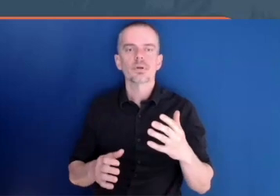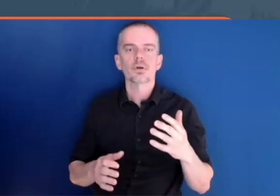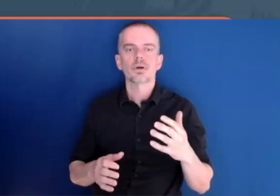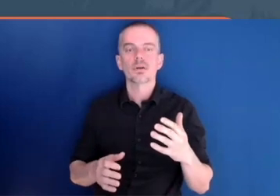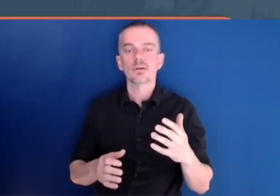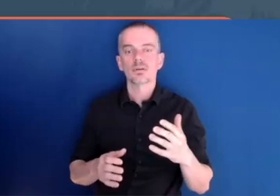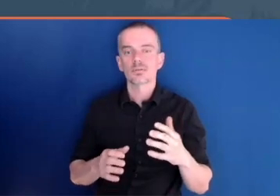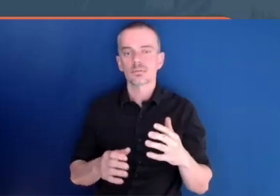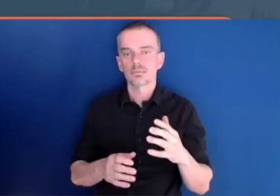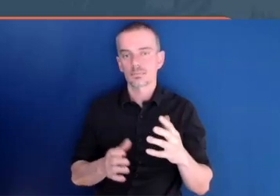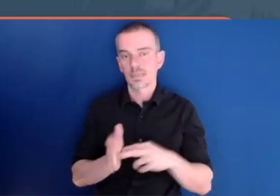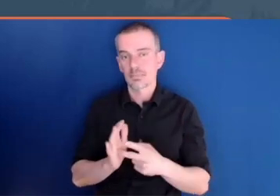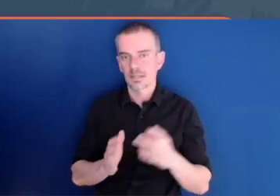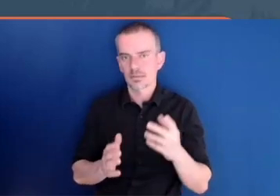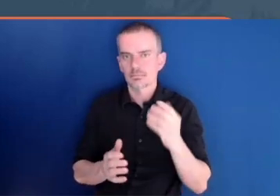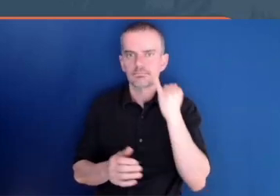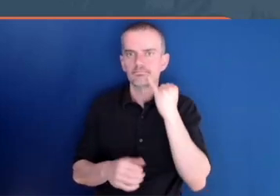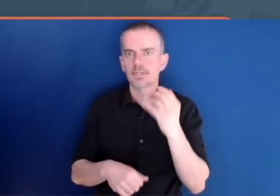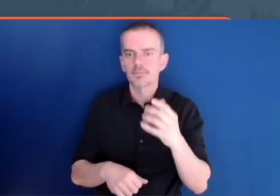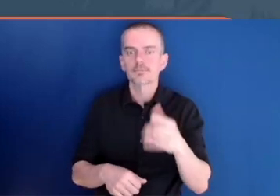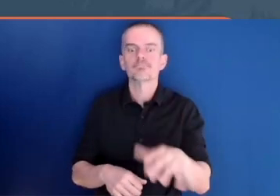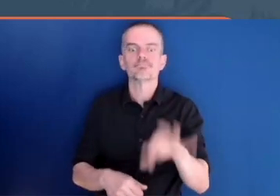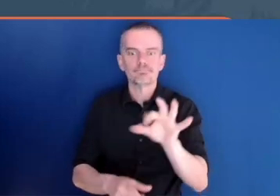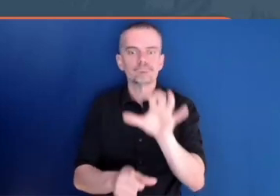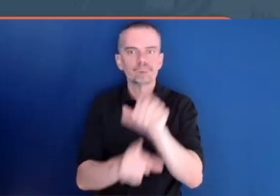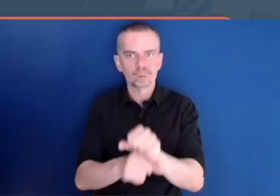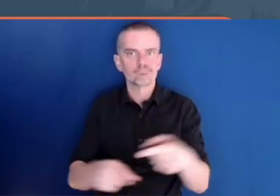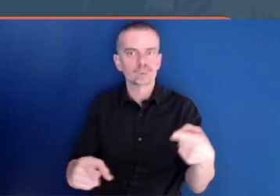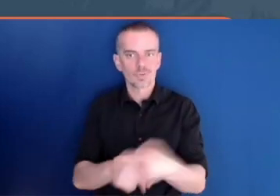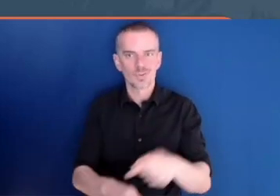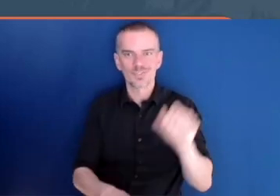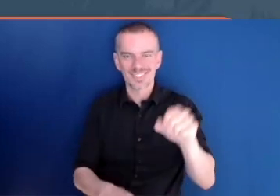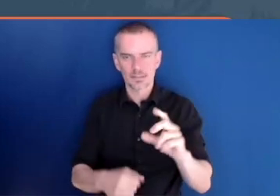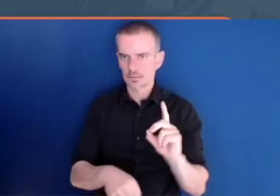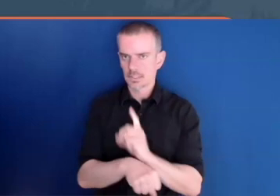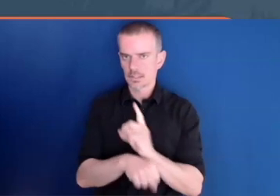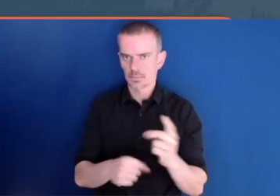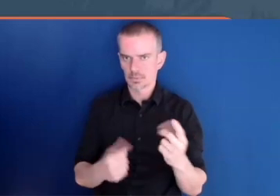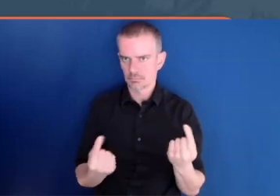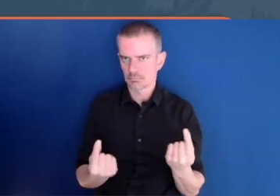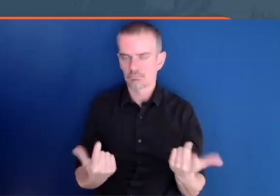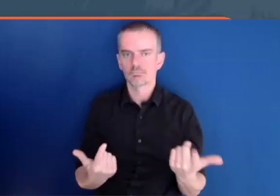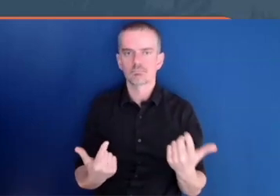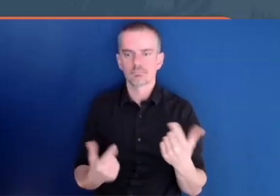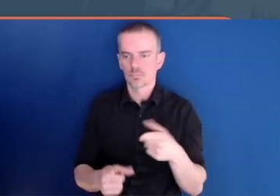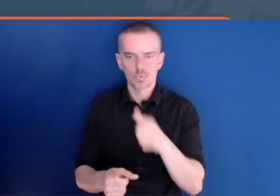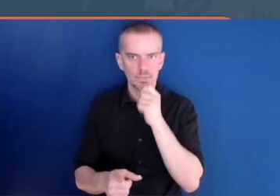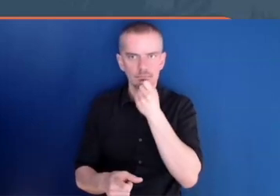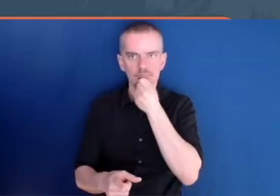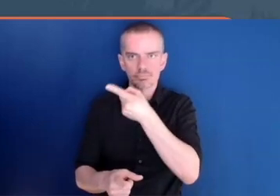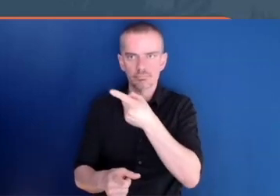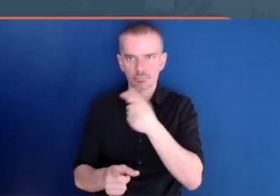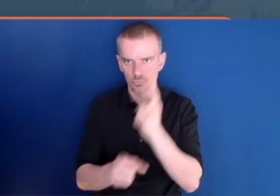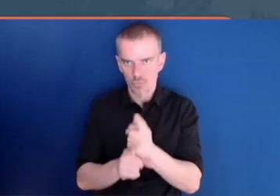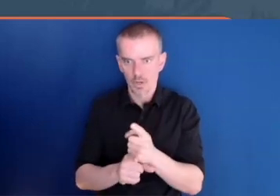disciplinary actions that are taken if you find out that a conflict of interest hasn't been adequately disclosed, or that there is